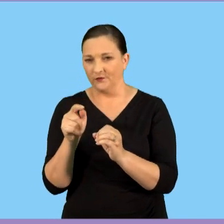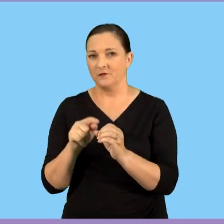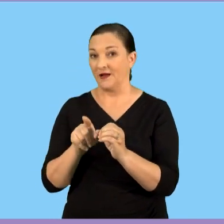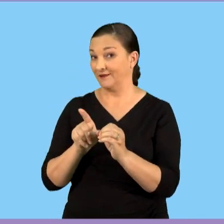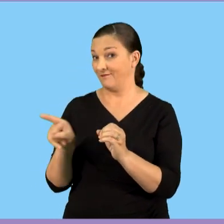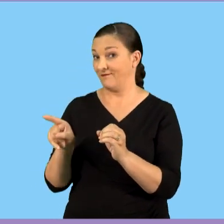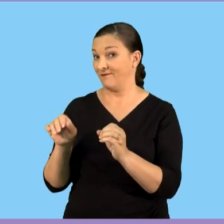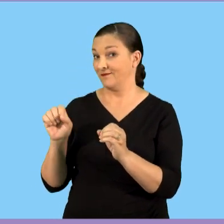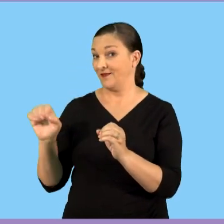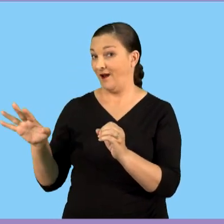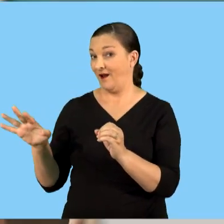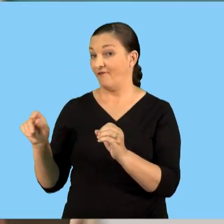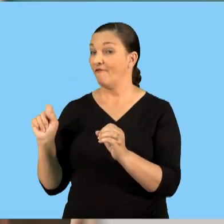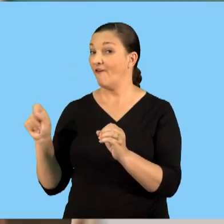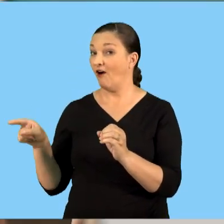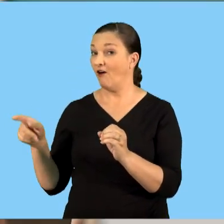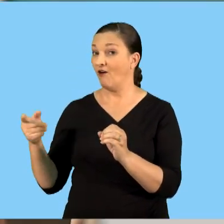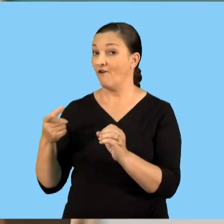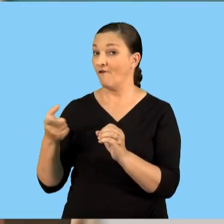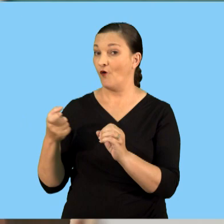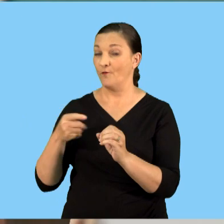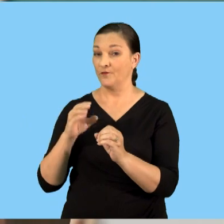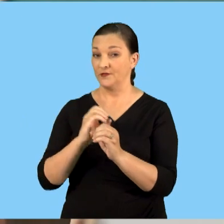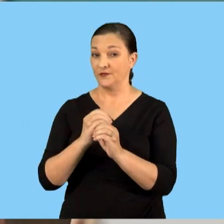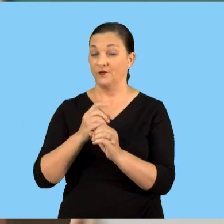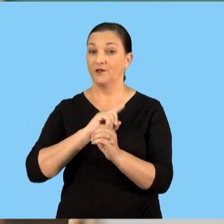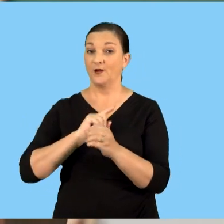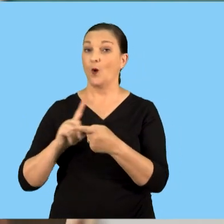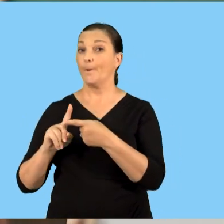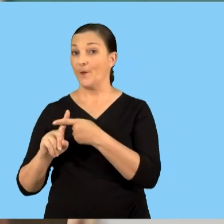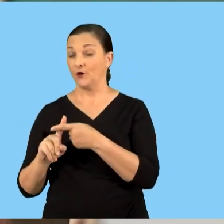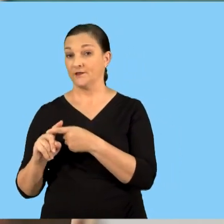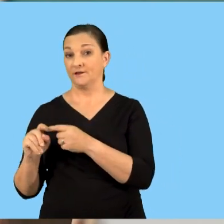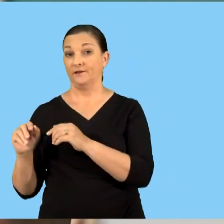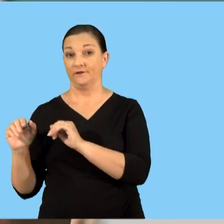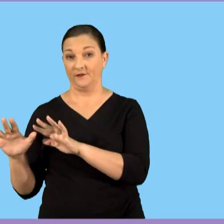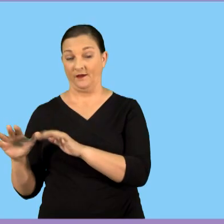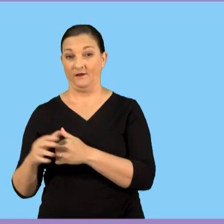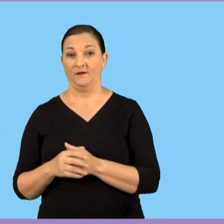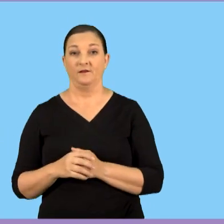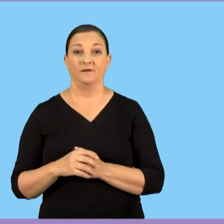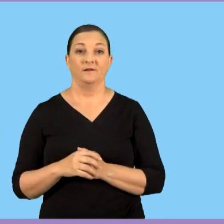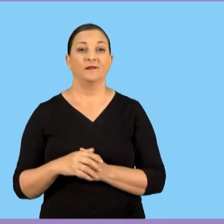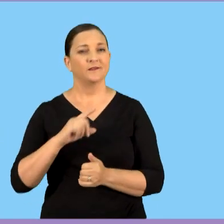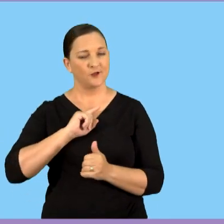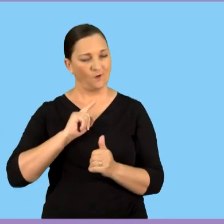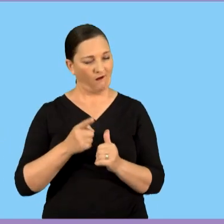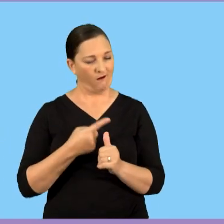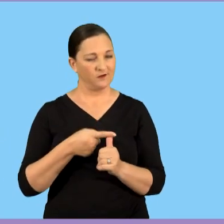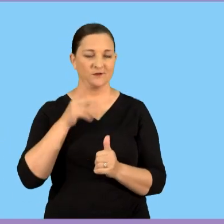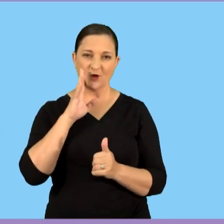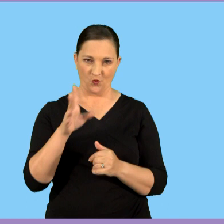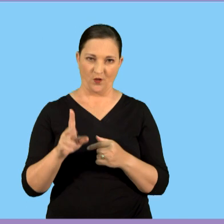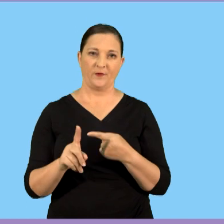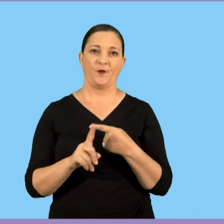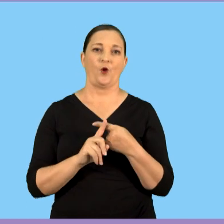0. And although it looks quite close, the 10 is the one that is furthest away from the 0. That is a positive 10. That